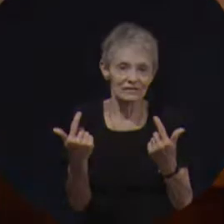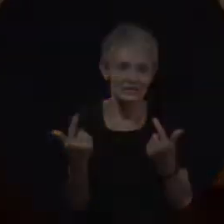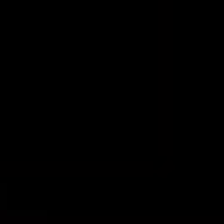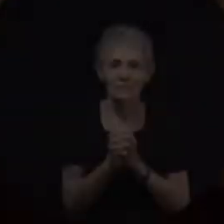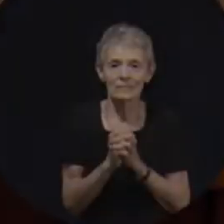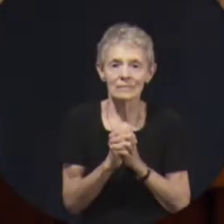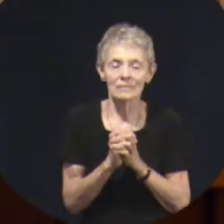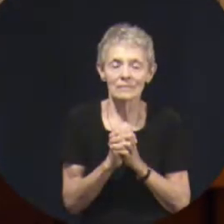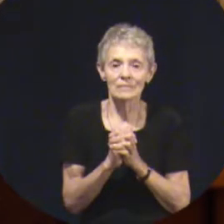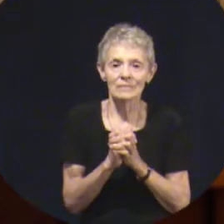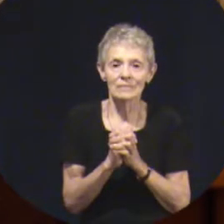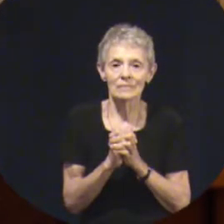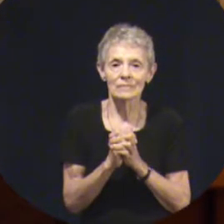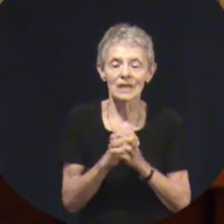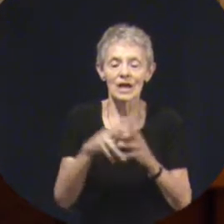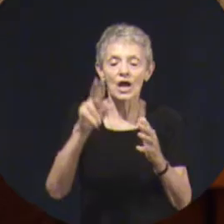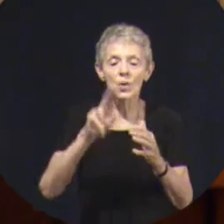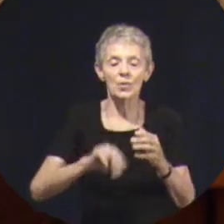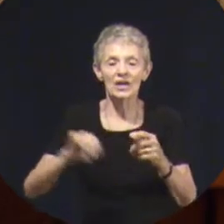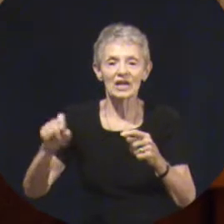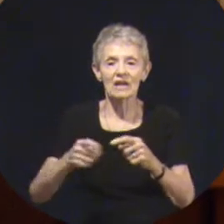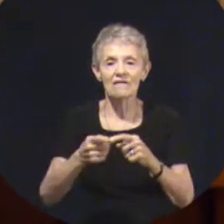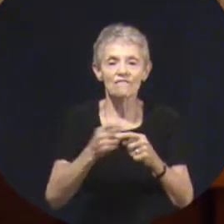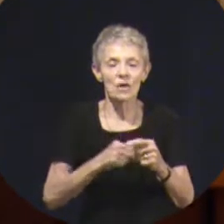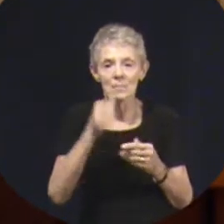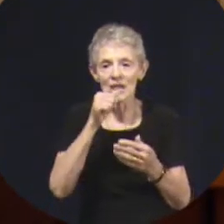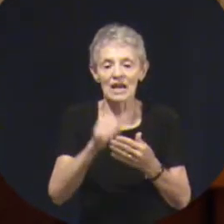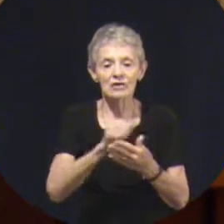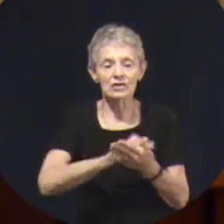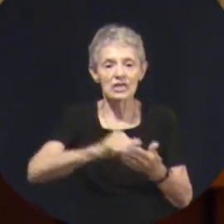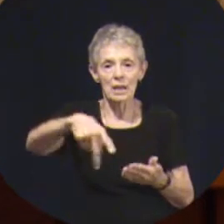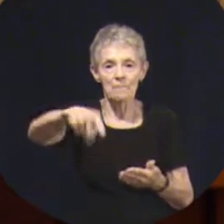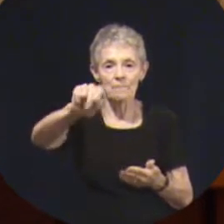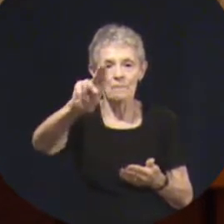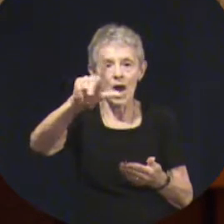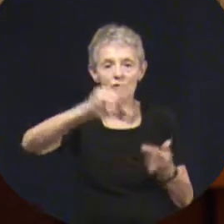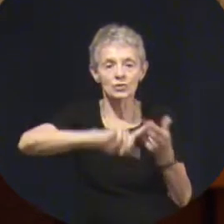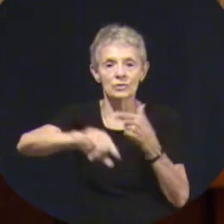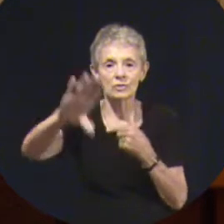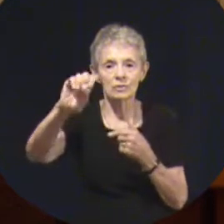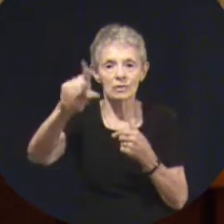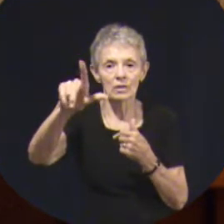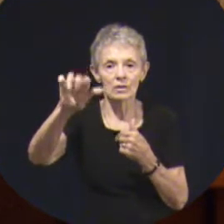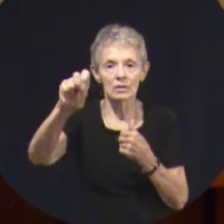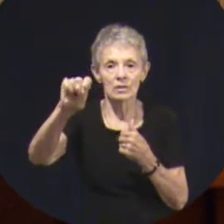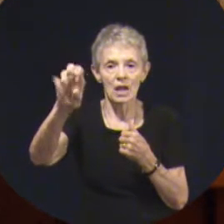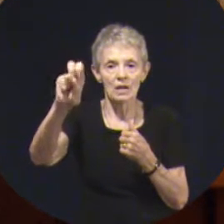live. A reading from the letter of St. Paul to the Colossians.